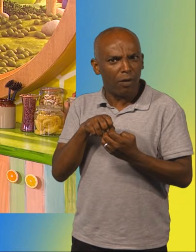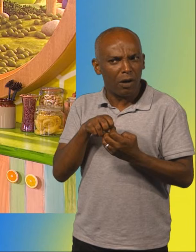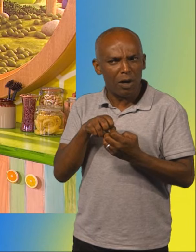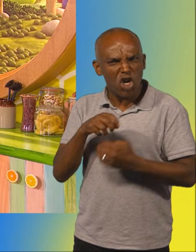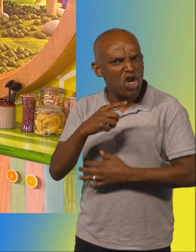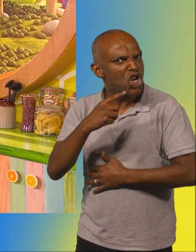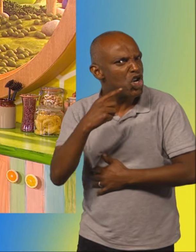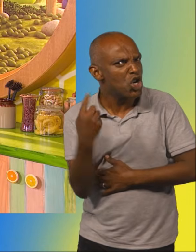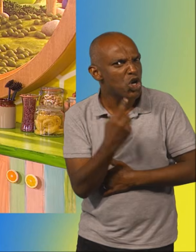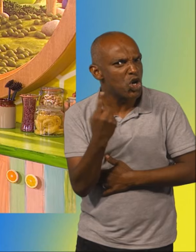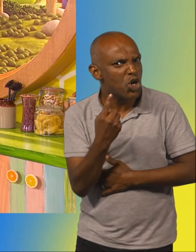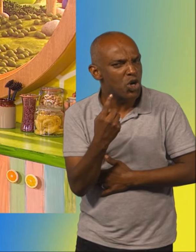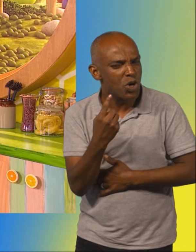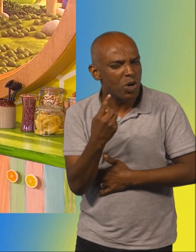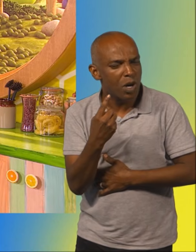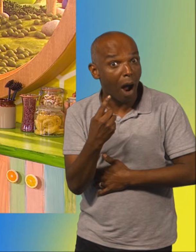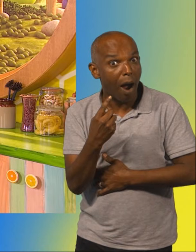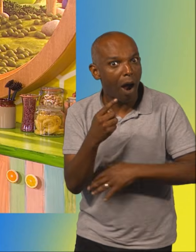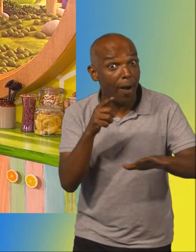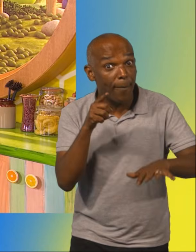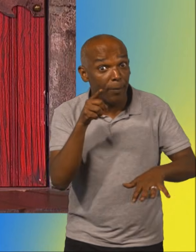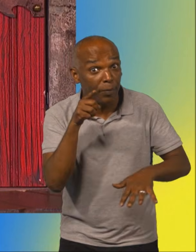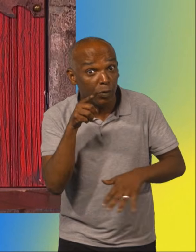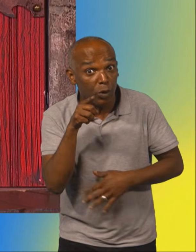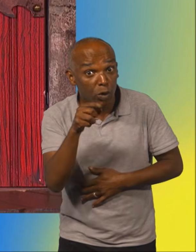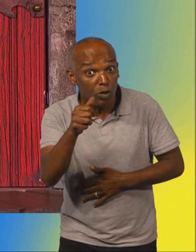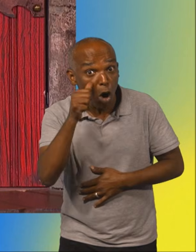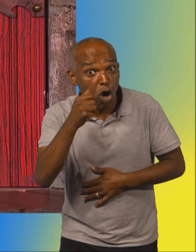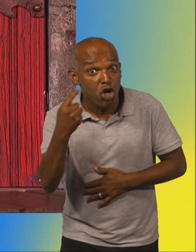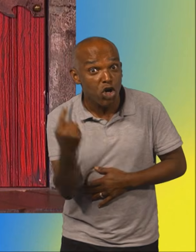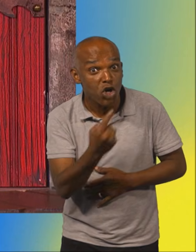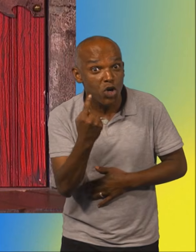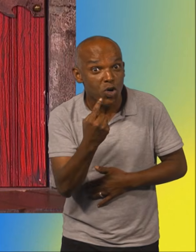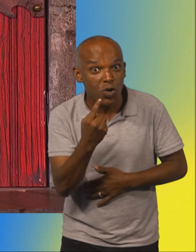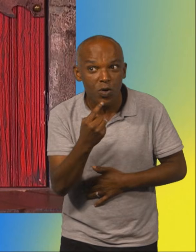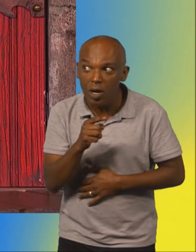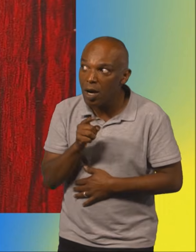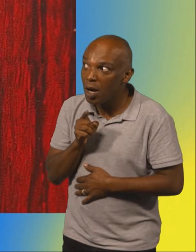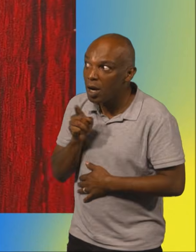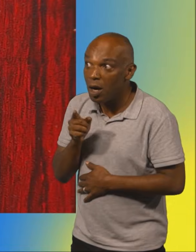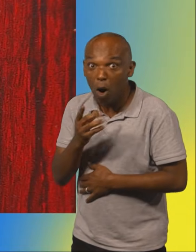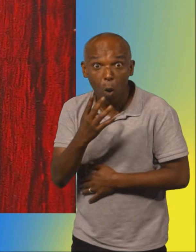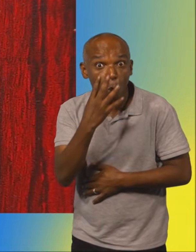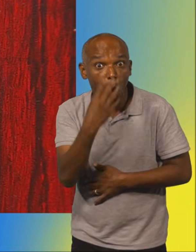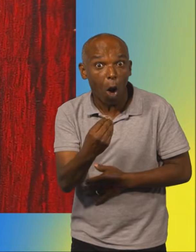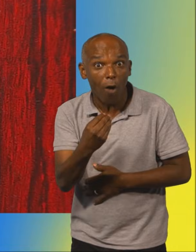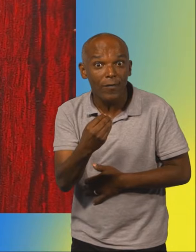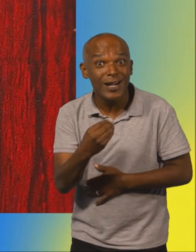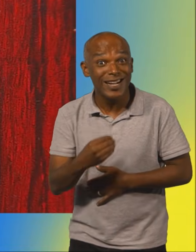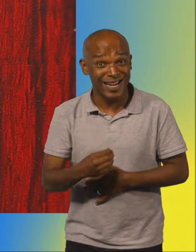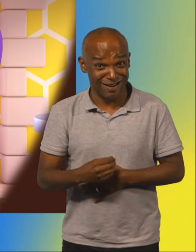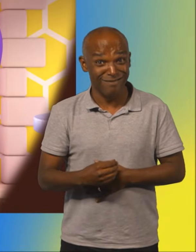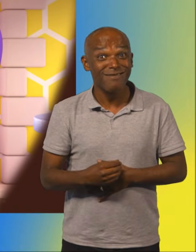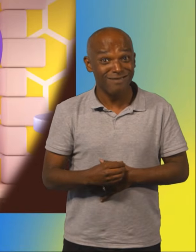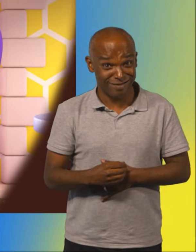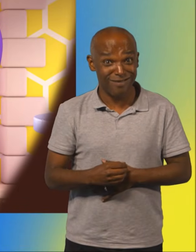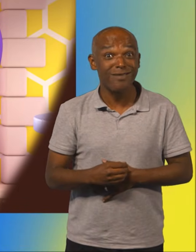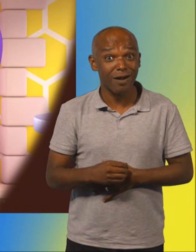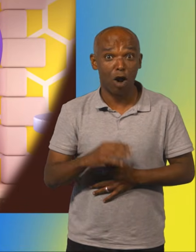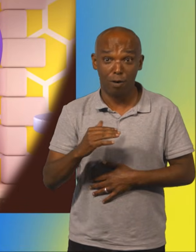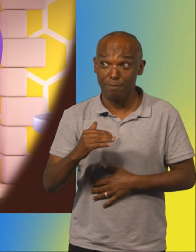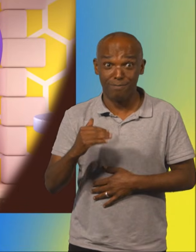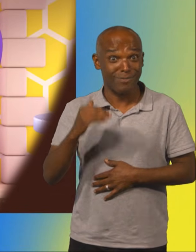you know who it is? Is it a wolf? Yes, but not just any wolf. It's the big,